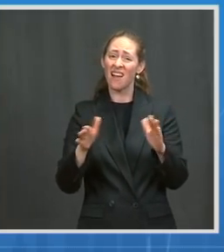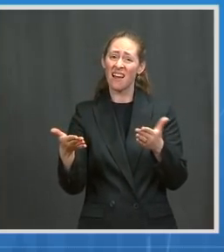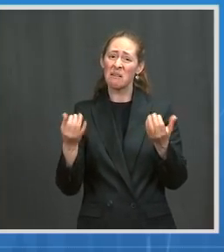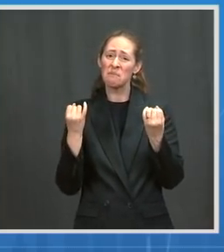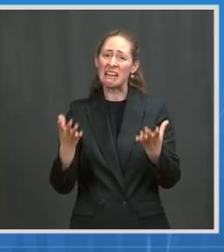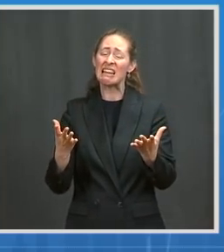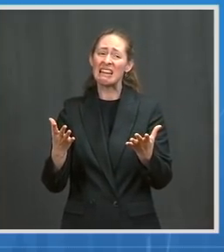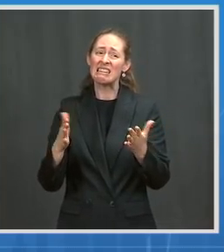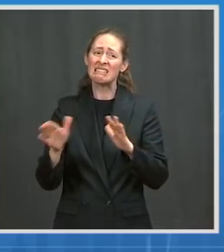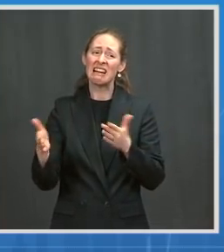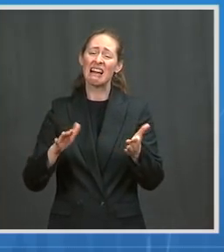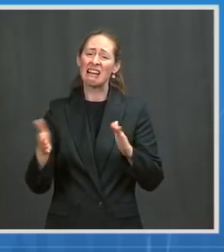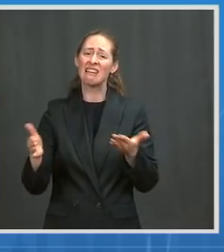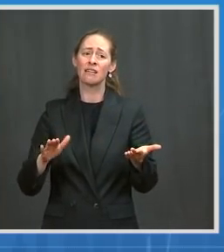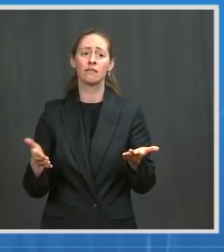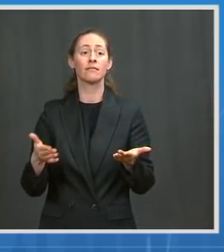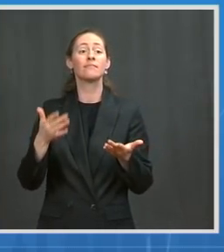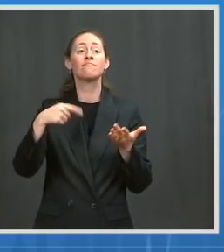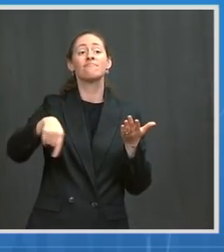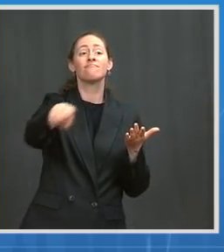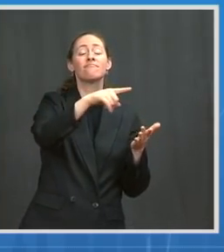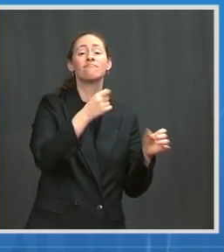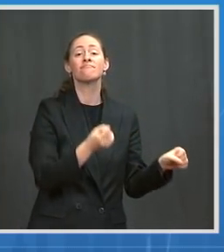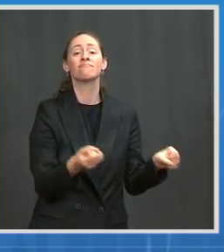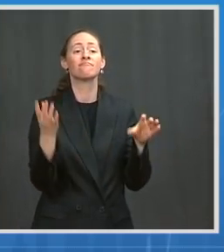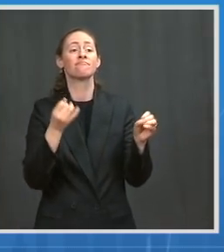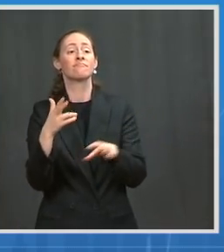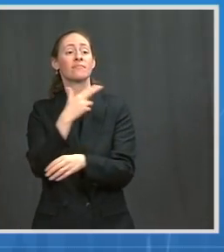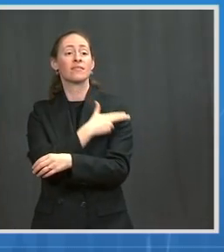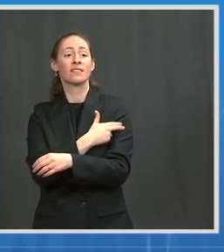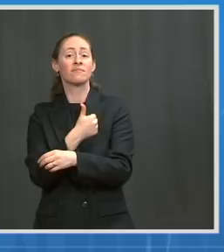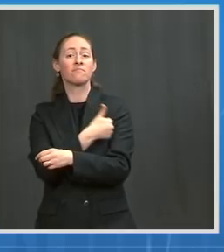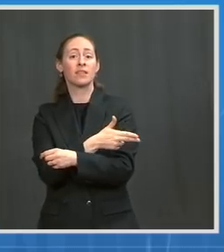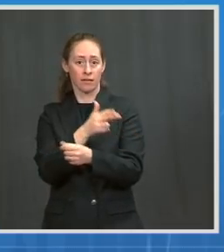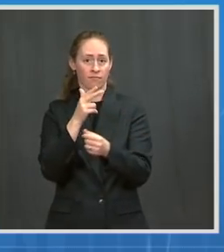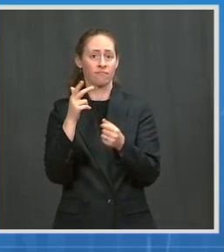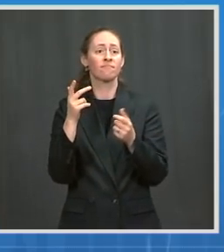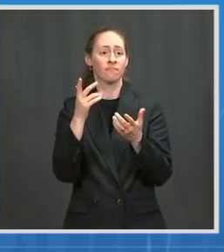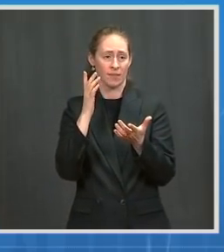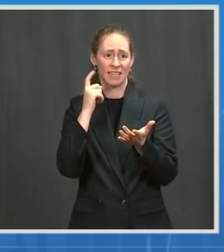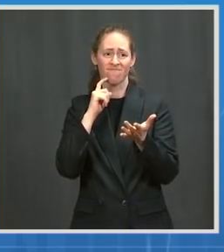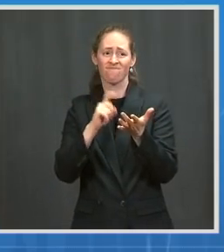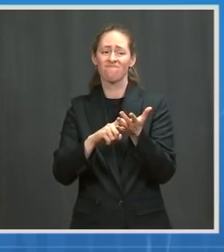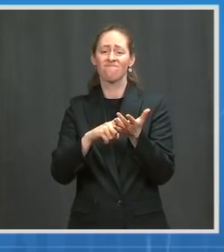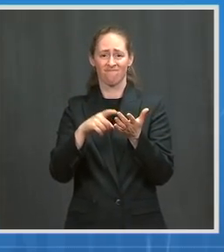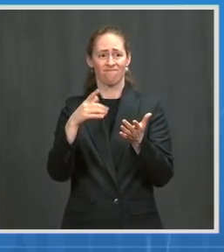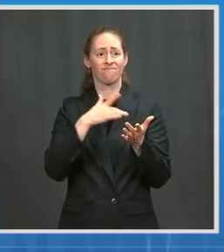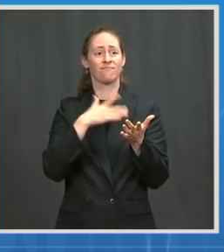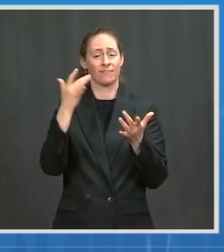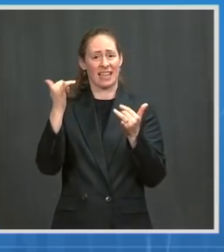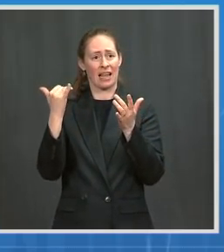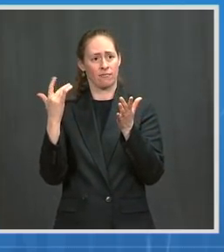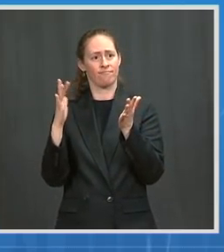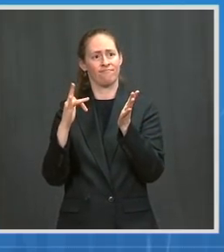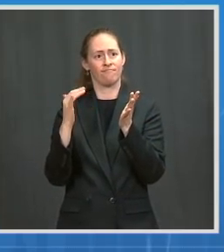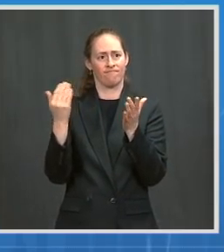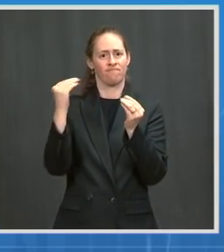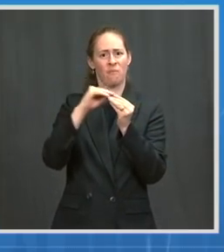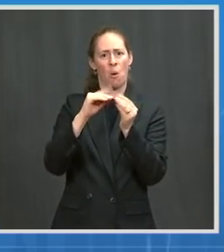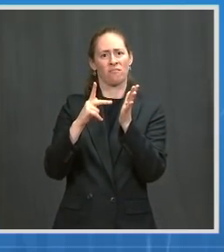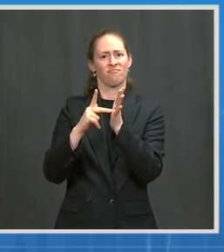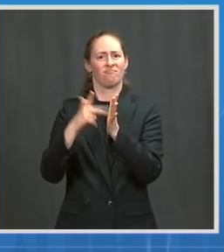rates among adolescents who got COVID-19 were 2.5 to 3 times higher than they are during a typical influenza